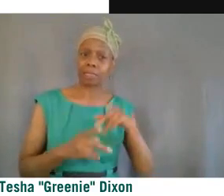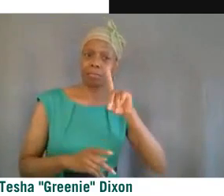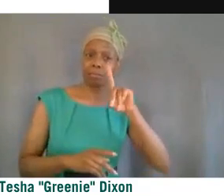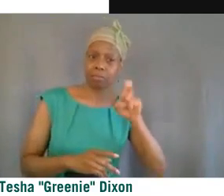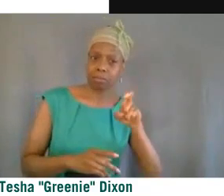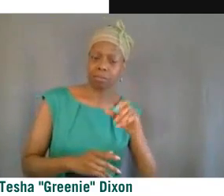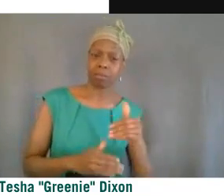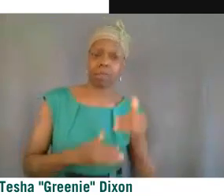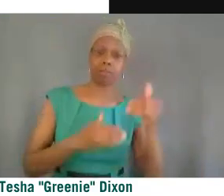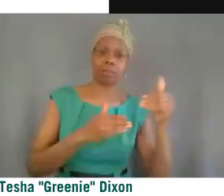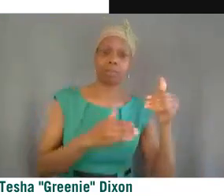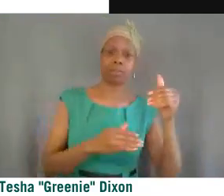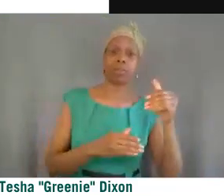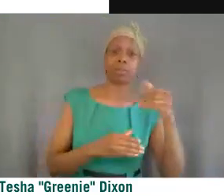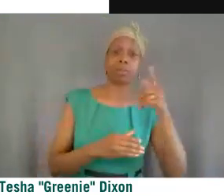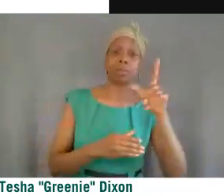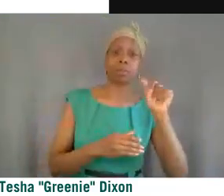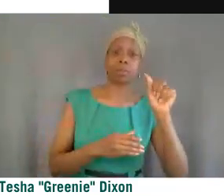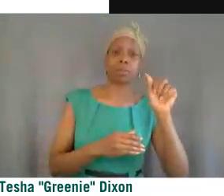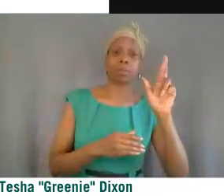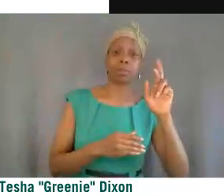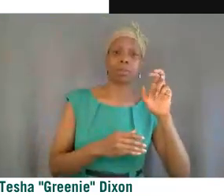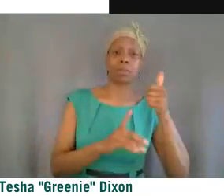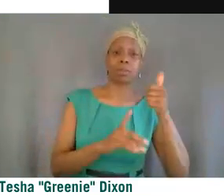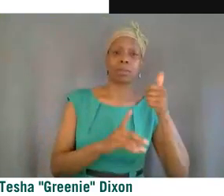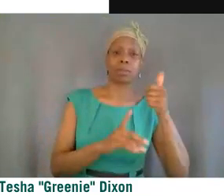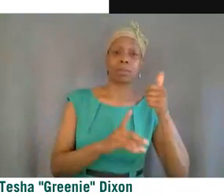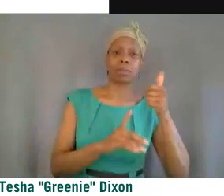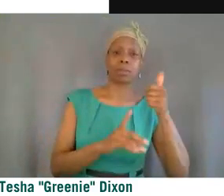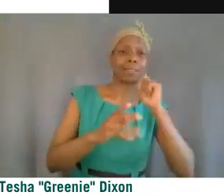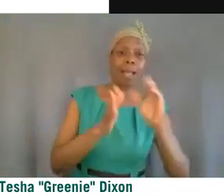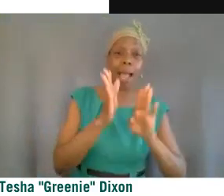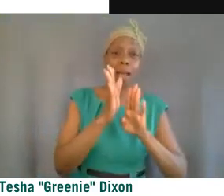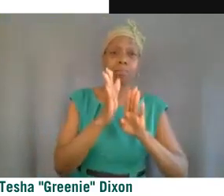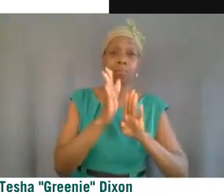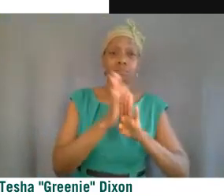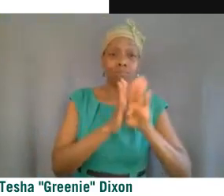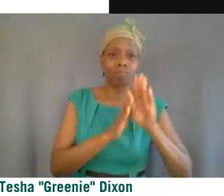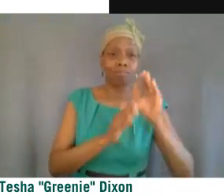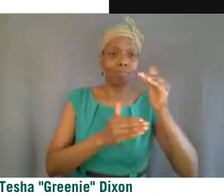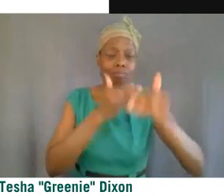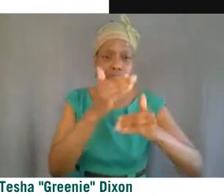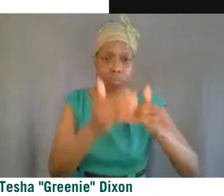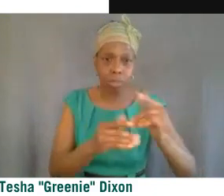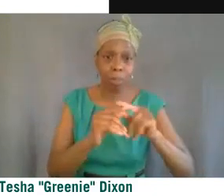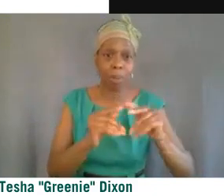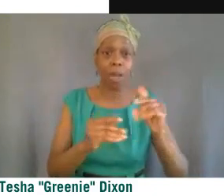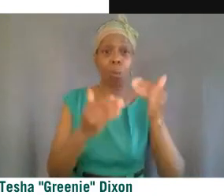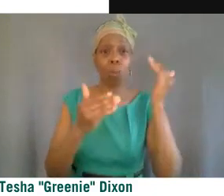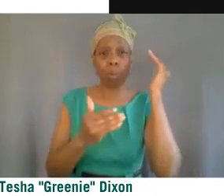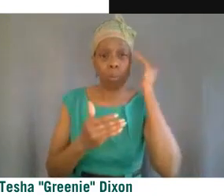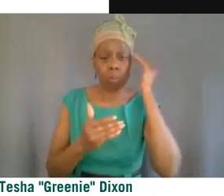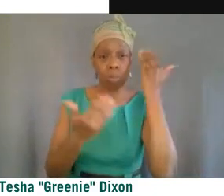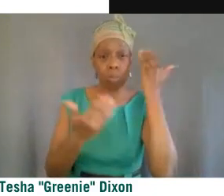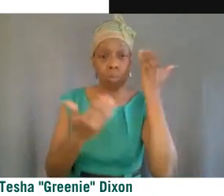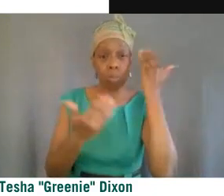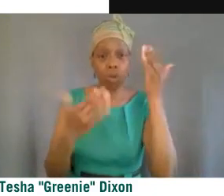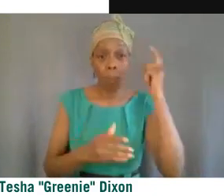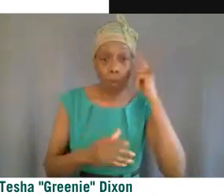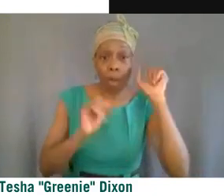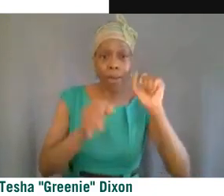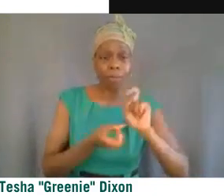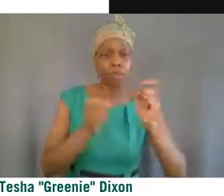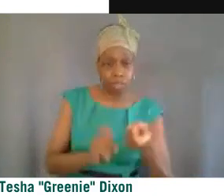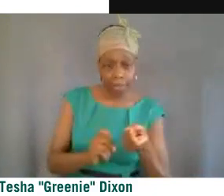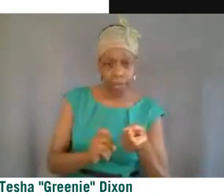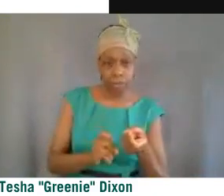this non-progressive piece of the brain, but the thing we do know is the brain can still change. So Gary, what are